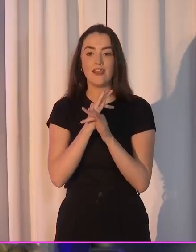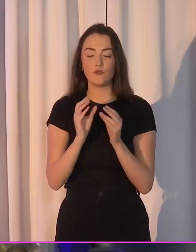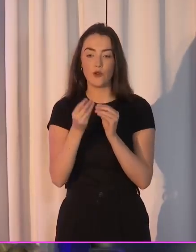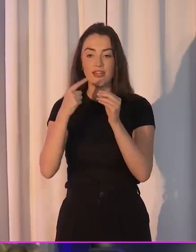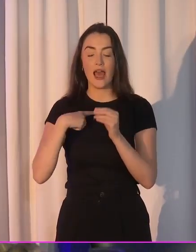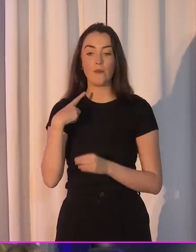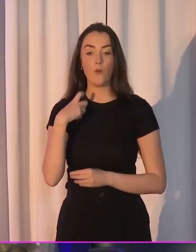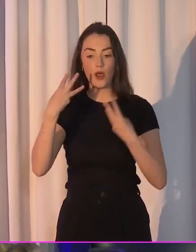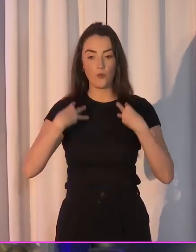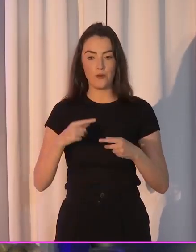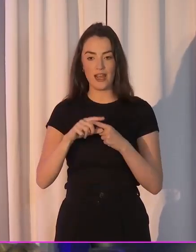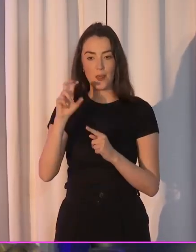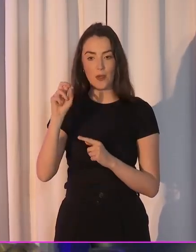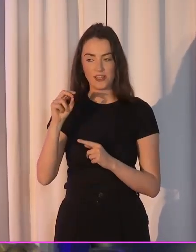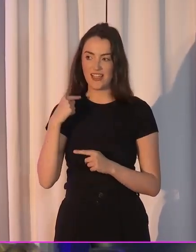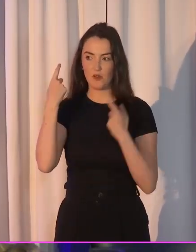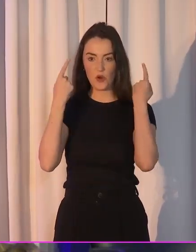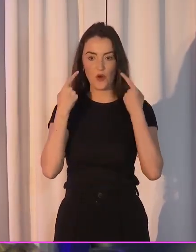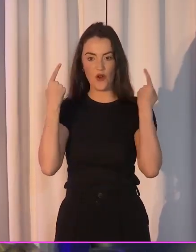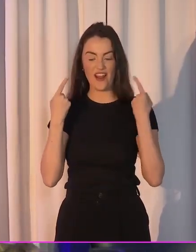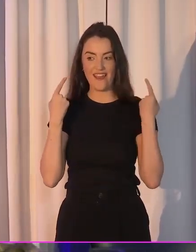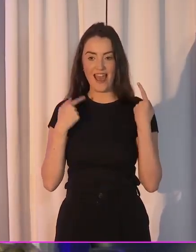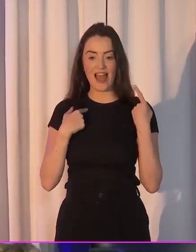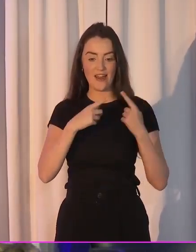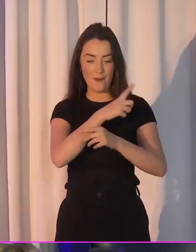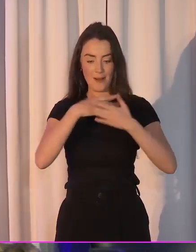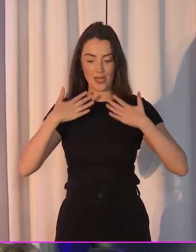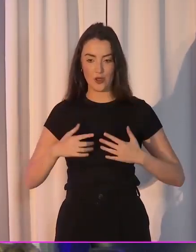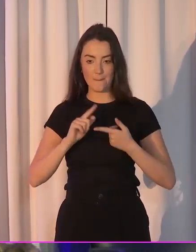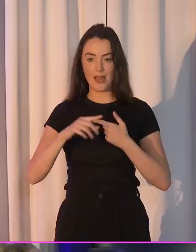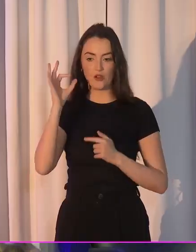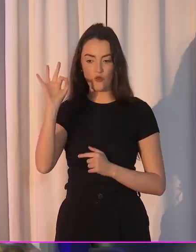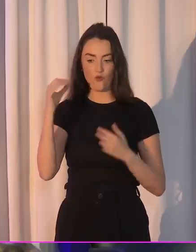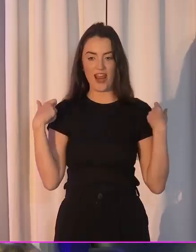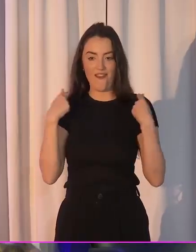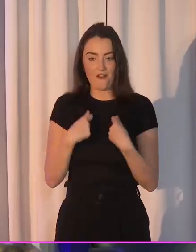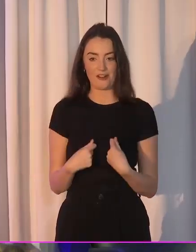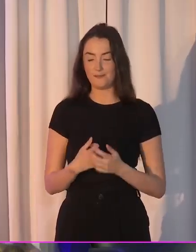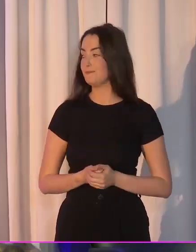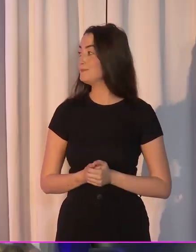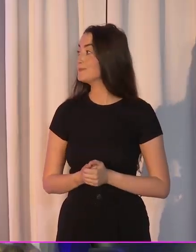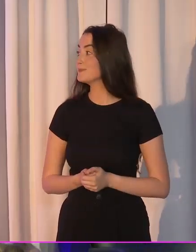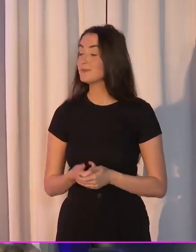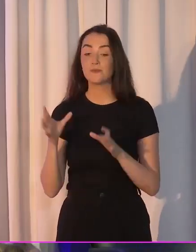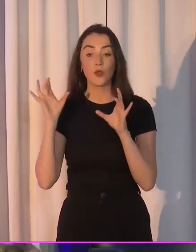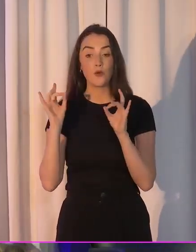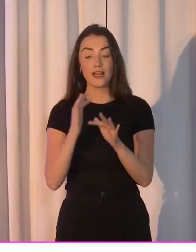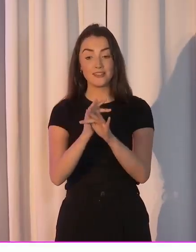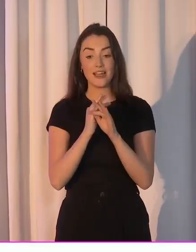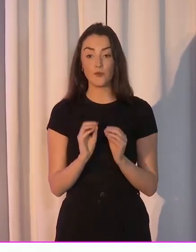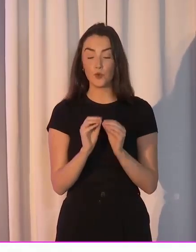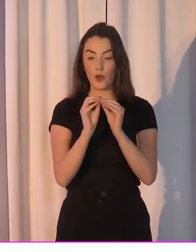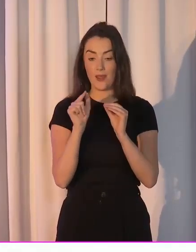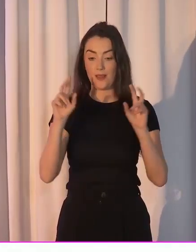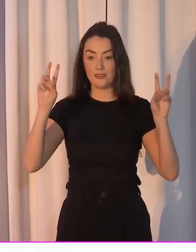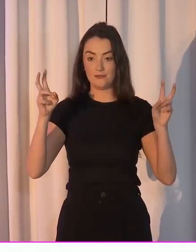30s with short curly-ish hair, and I'm wearing a black top and a grey cardigan. Okay, so Safe to Create